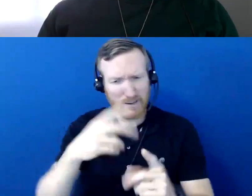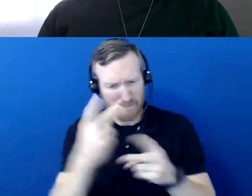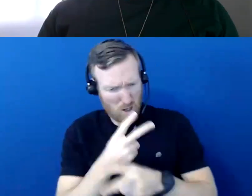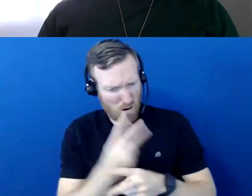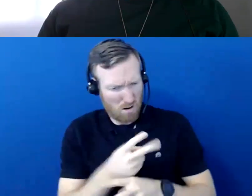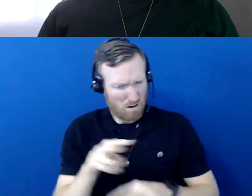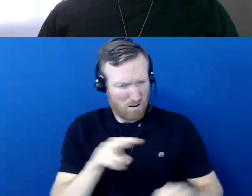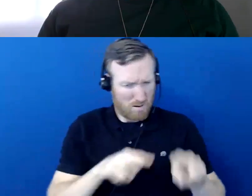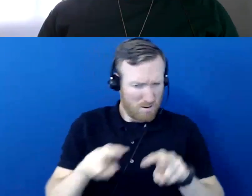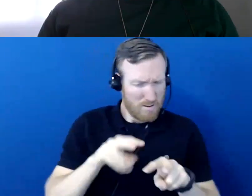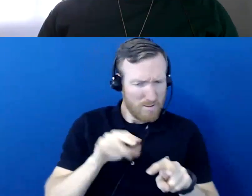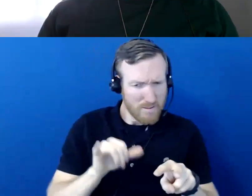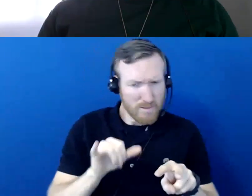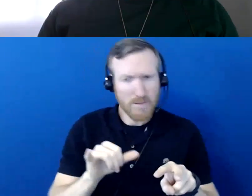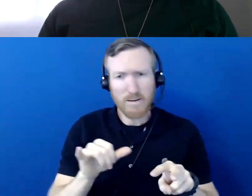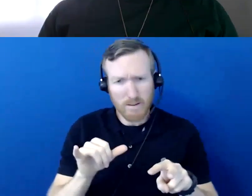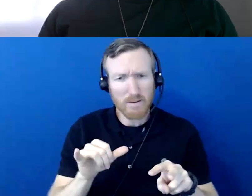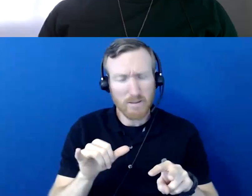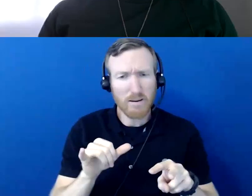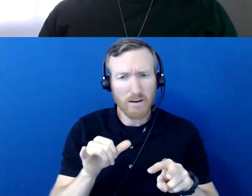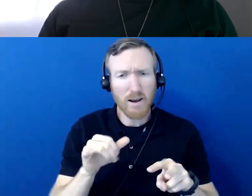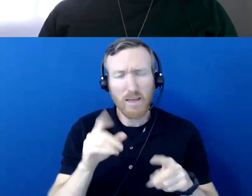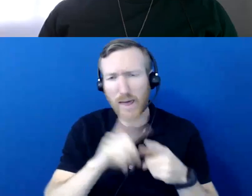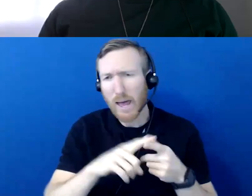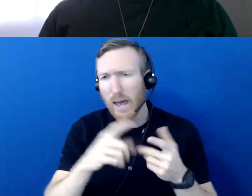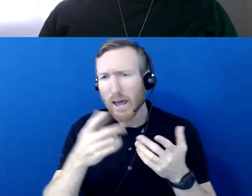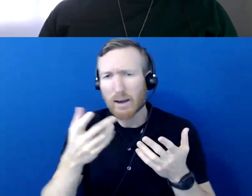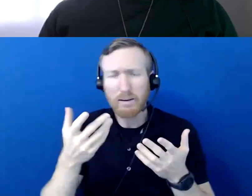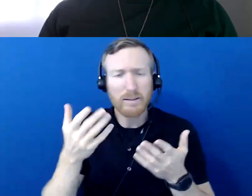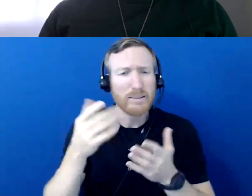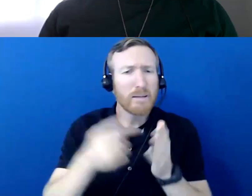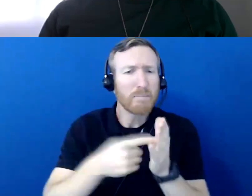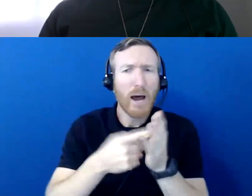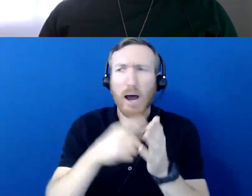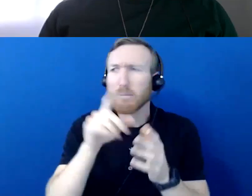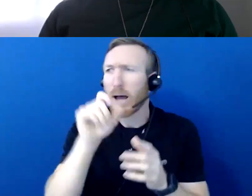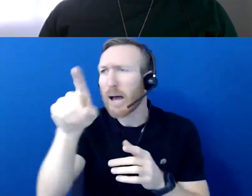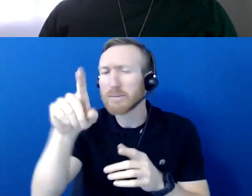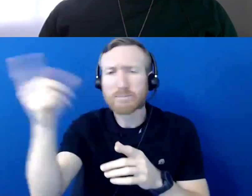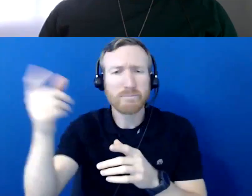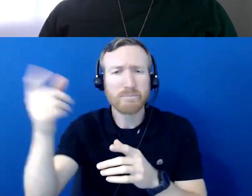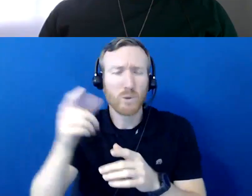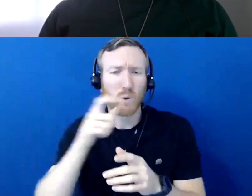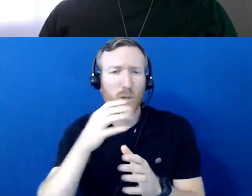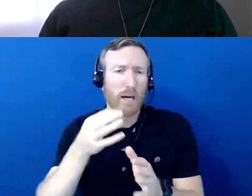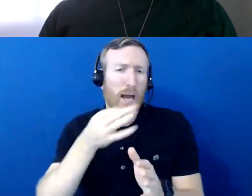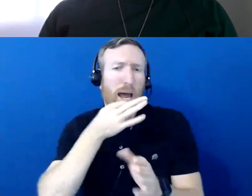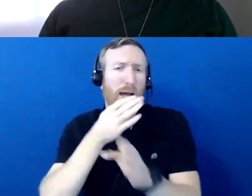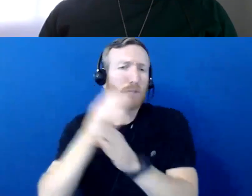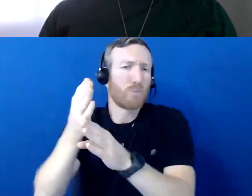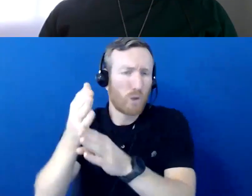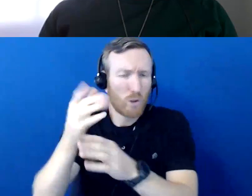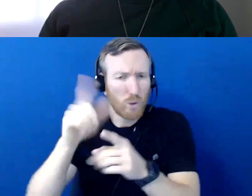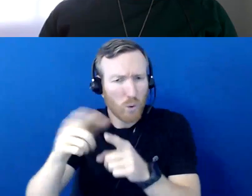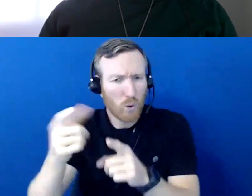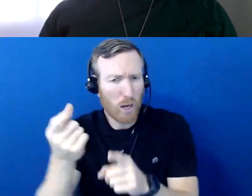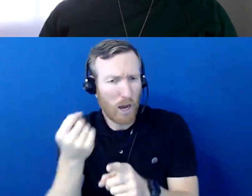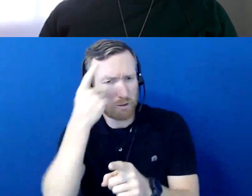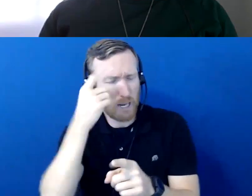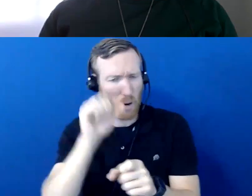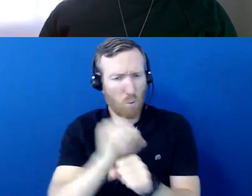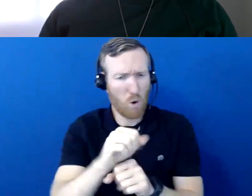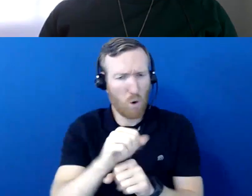recommendations from people who are recognized for their expertise in understanding